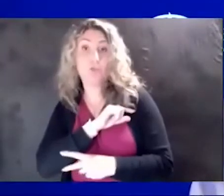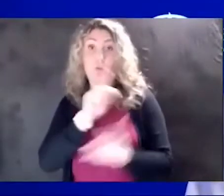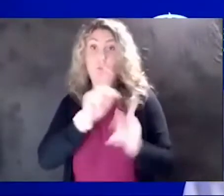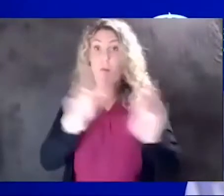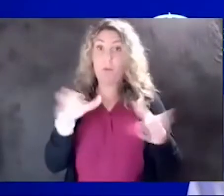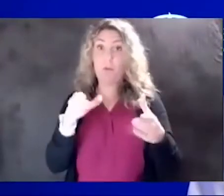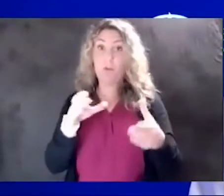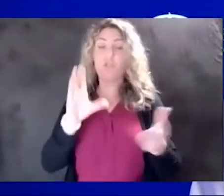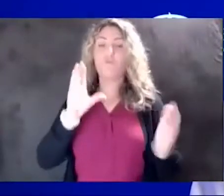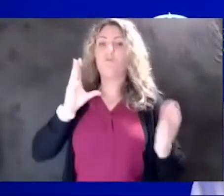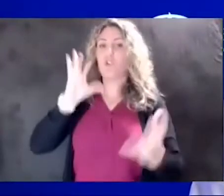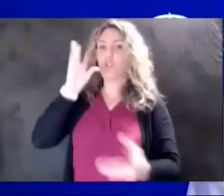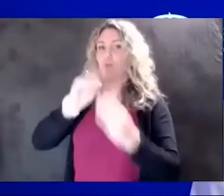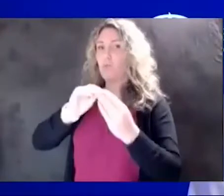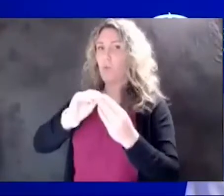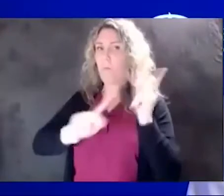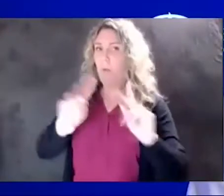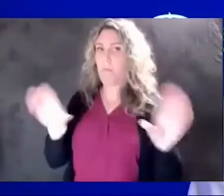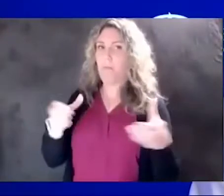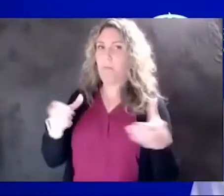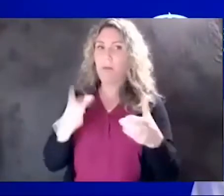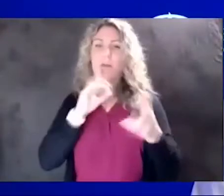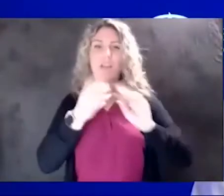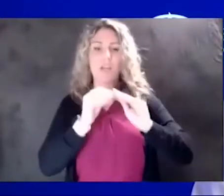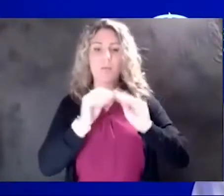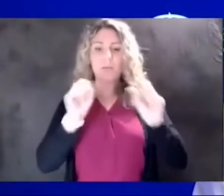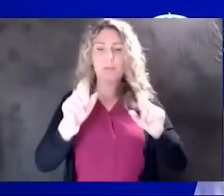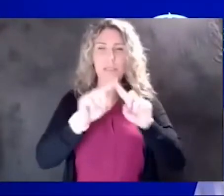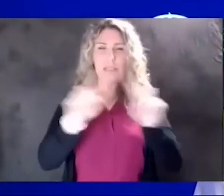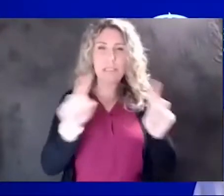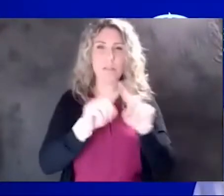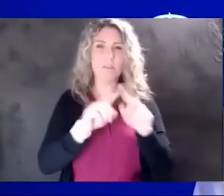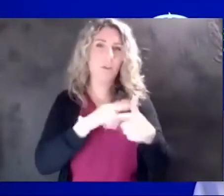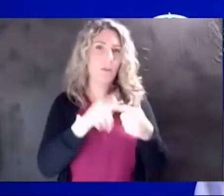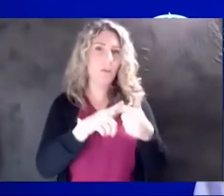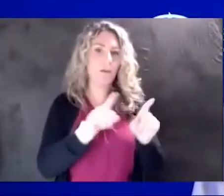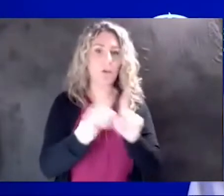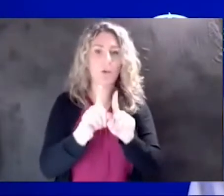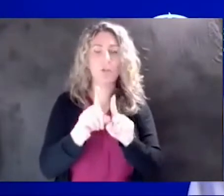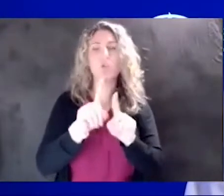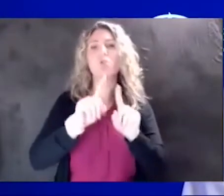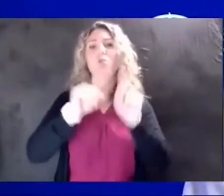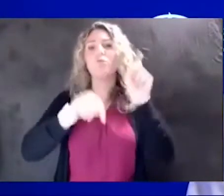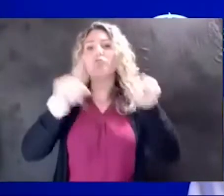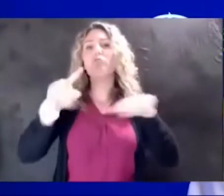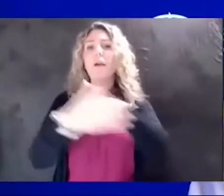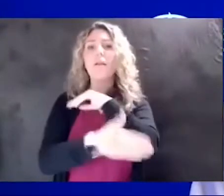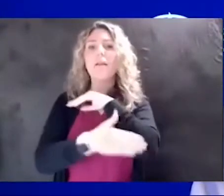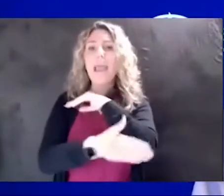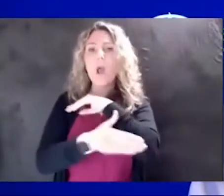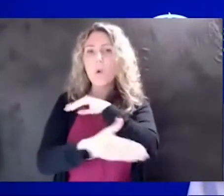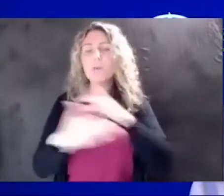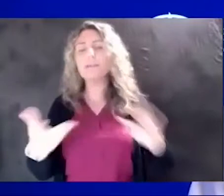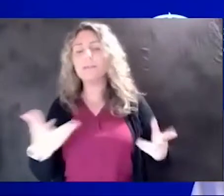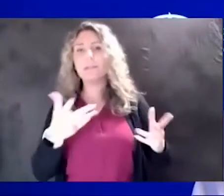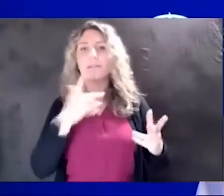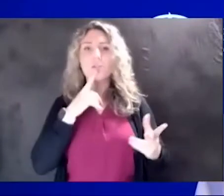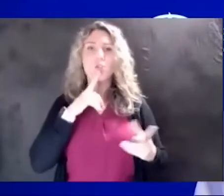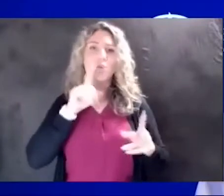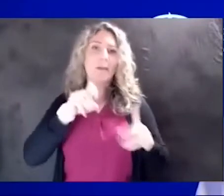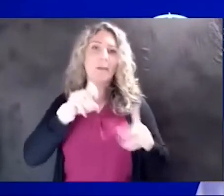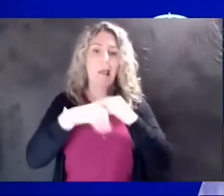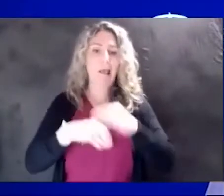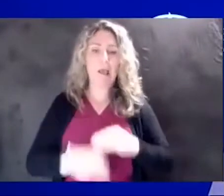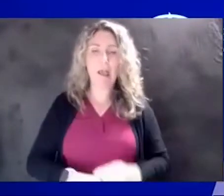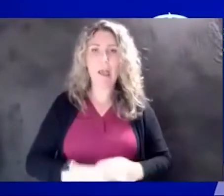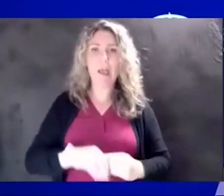of those numbers could be different there. And then you're also looking at different counties. So you have to add the counties together to create those numbers.